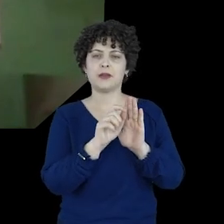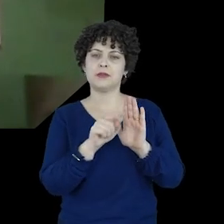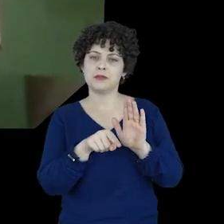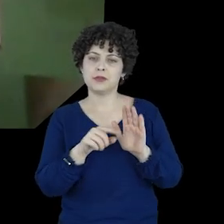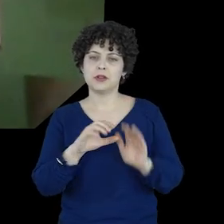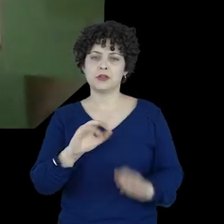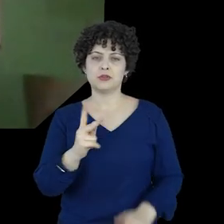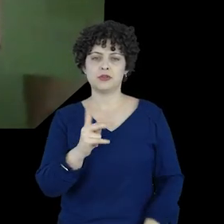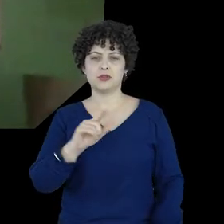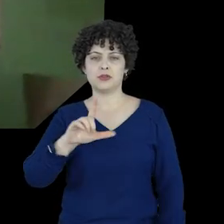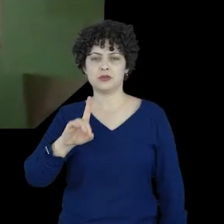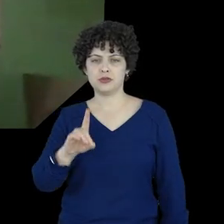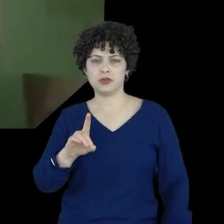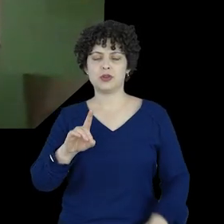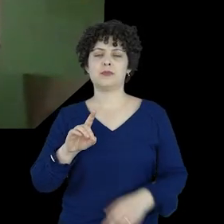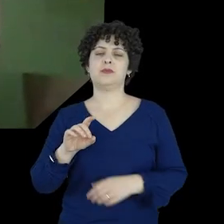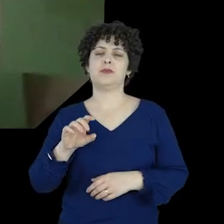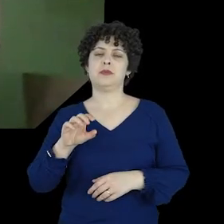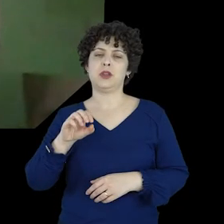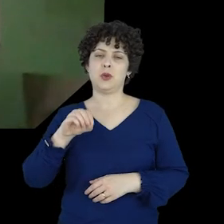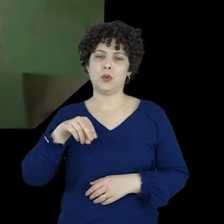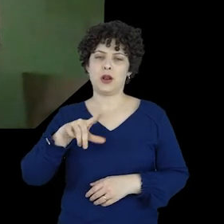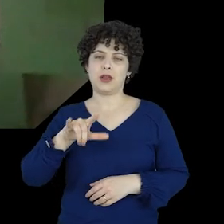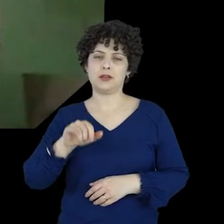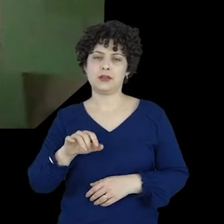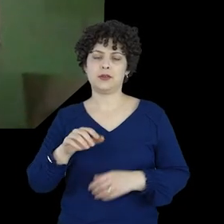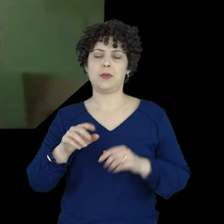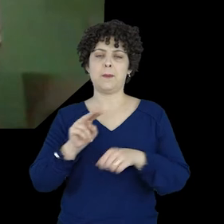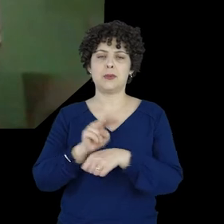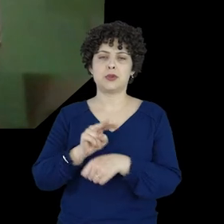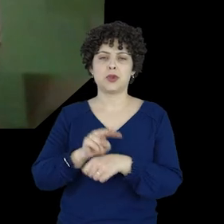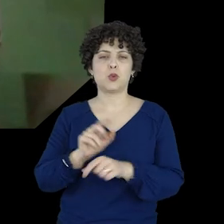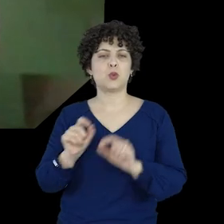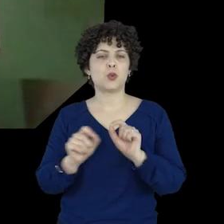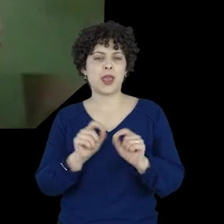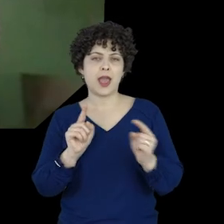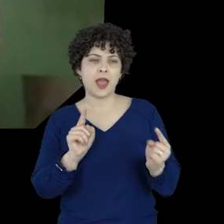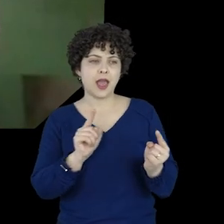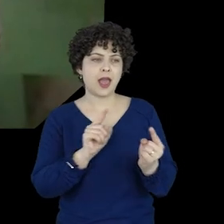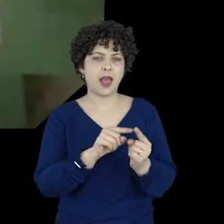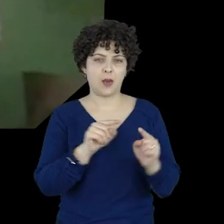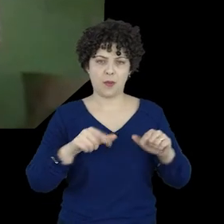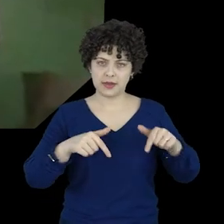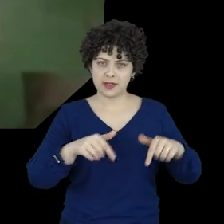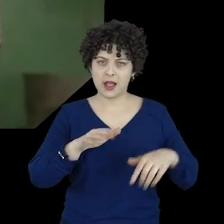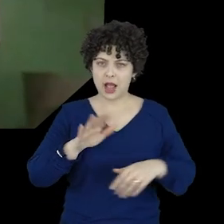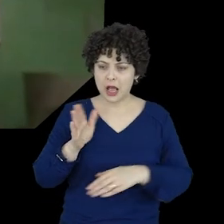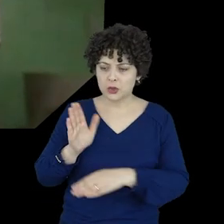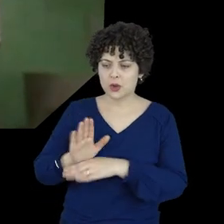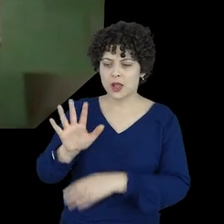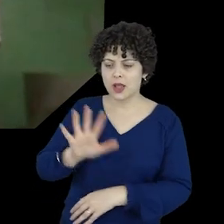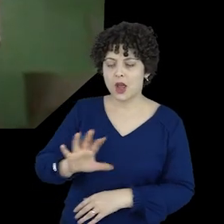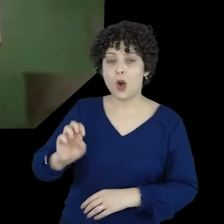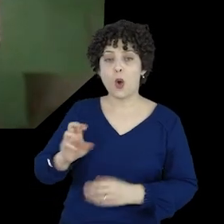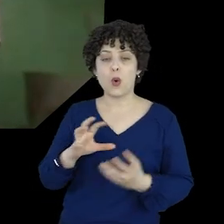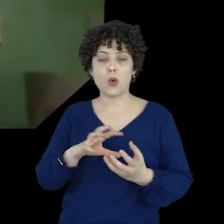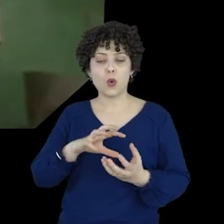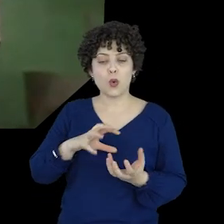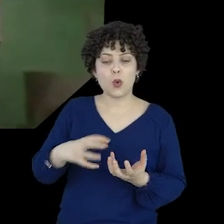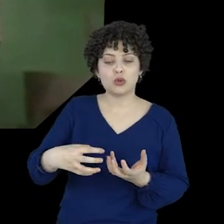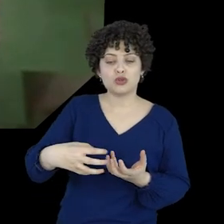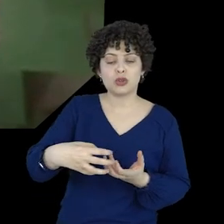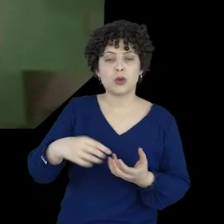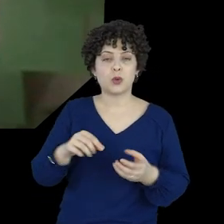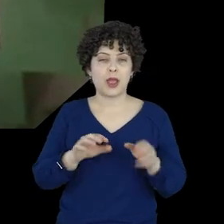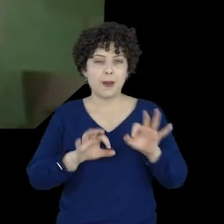designing a strategy, child online protection framework of a sort, which will help